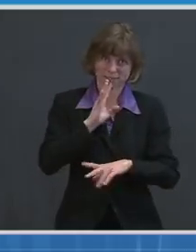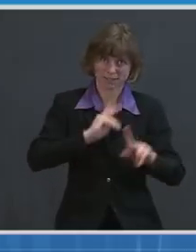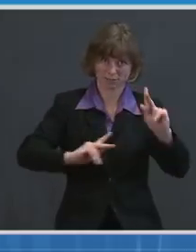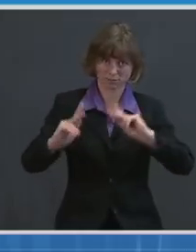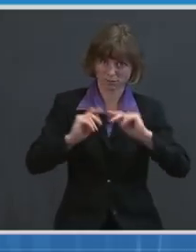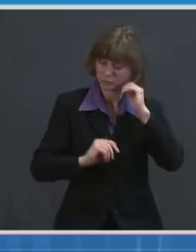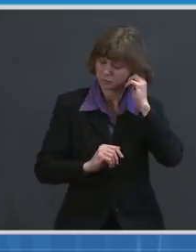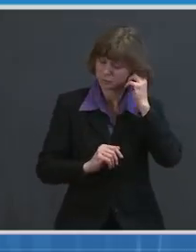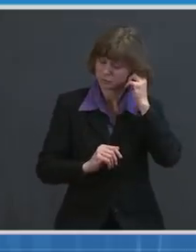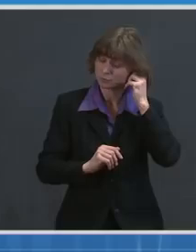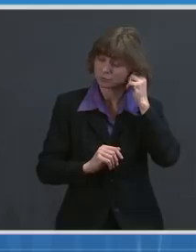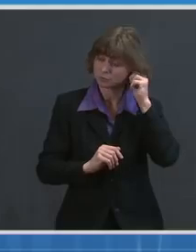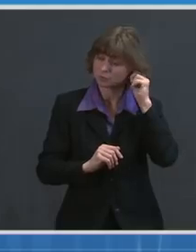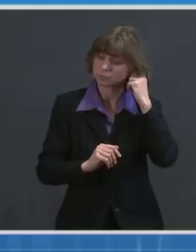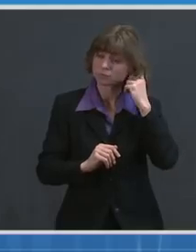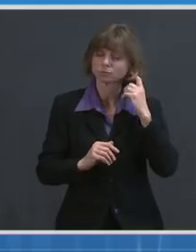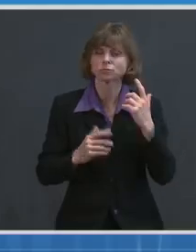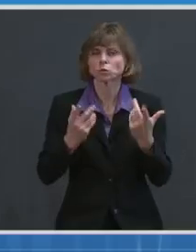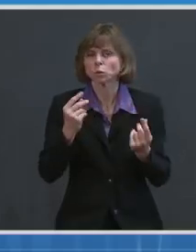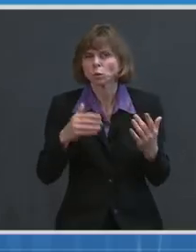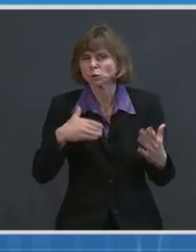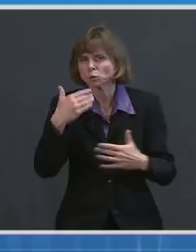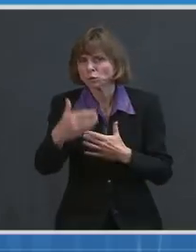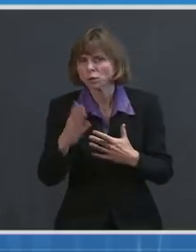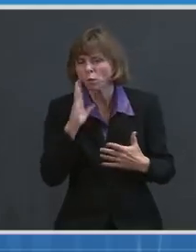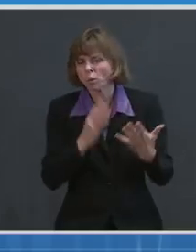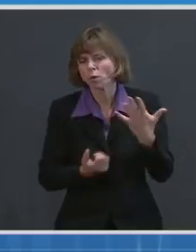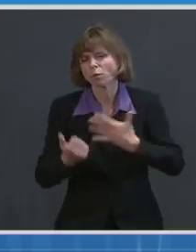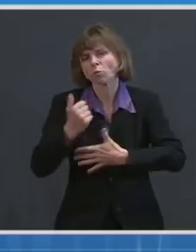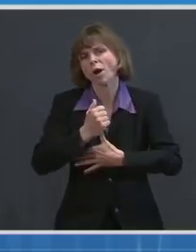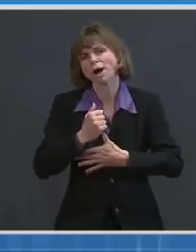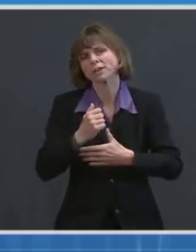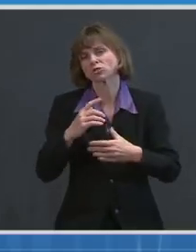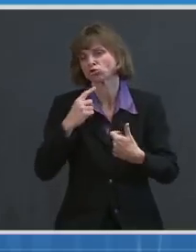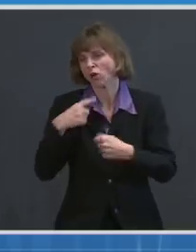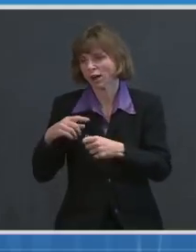program, we will prioritize filling gaps in our coverage to the hardest hit,